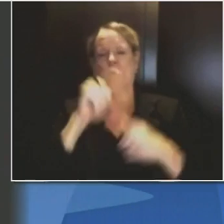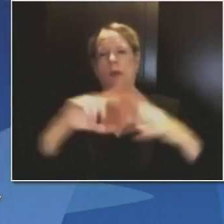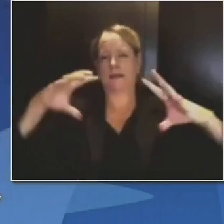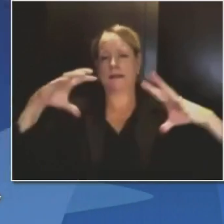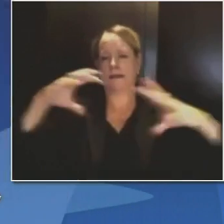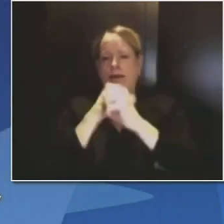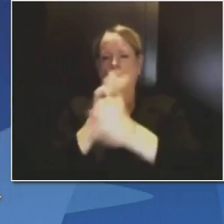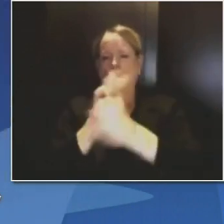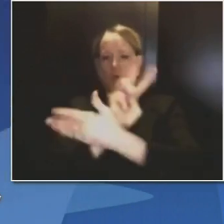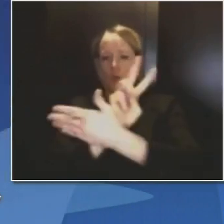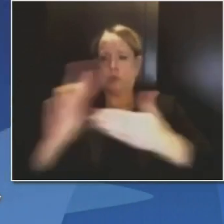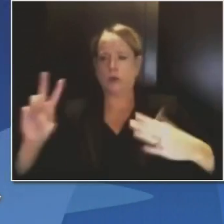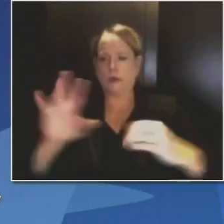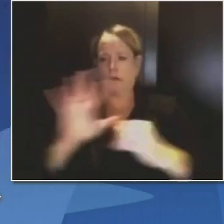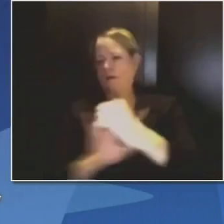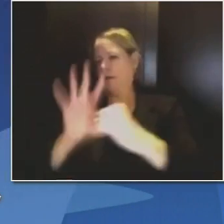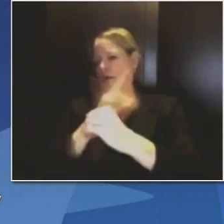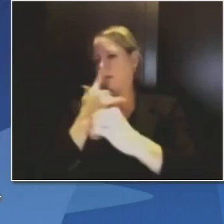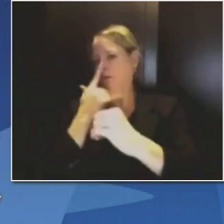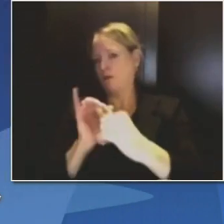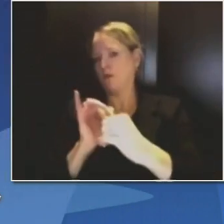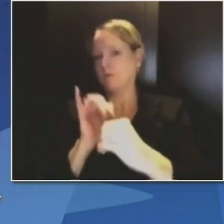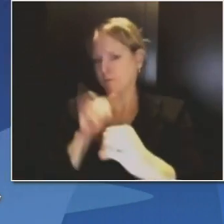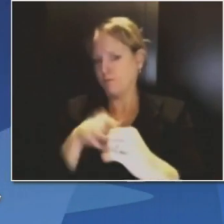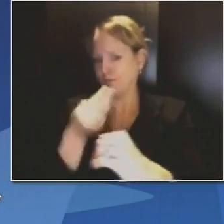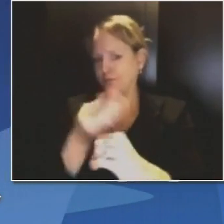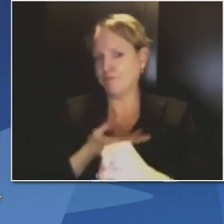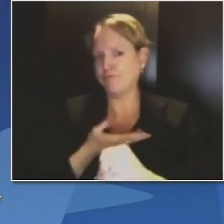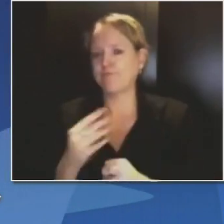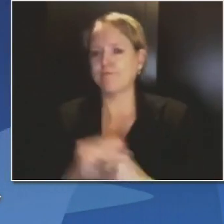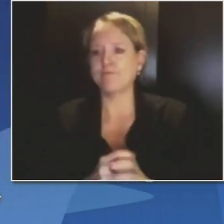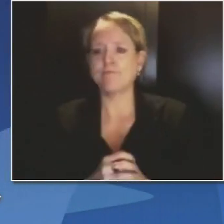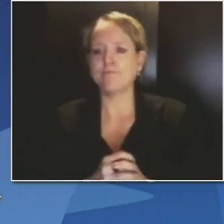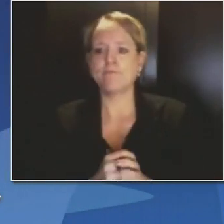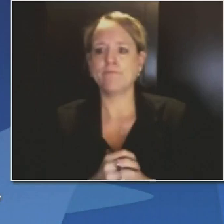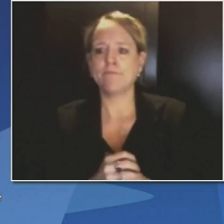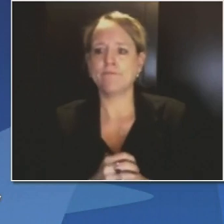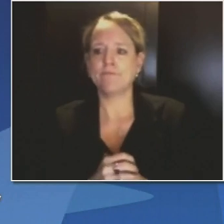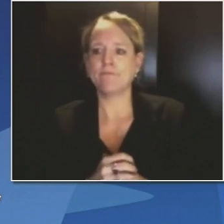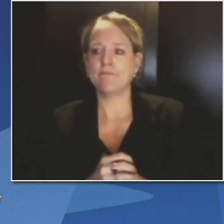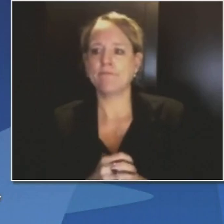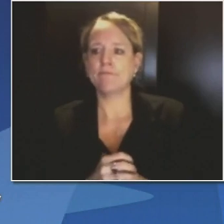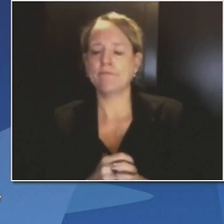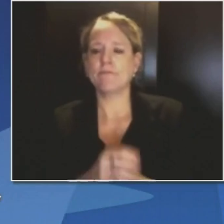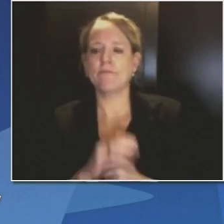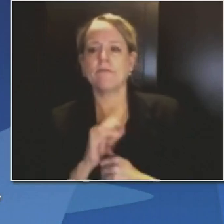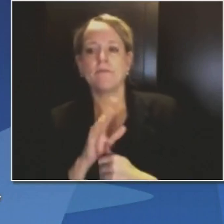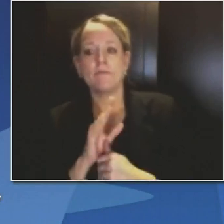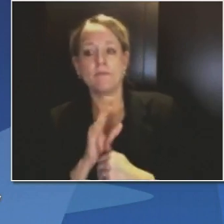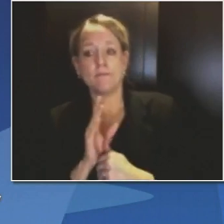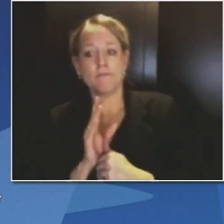I'm good, thank you. All right, thank you so much. Adam Rogan at Racine Journal-Times.